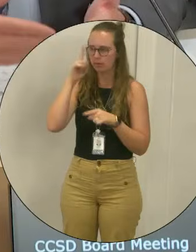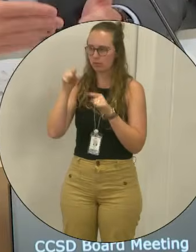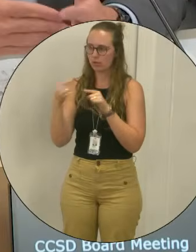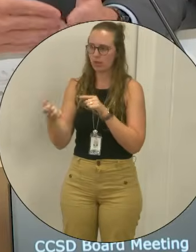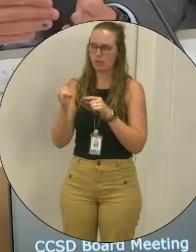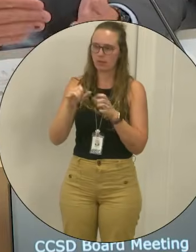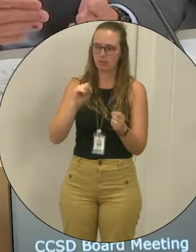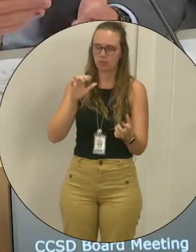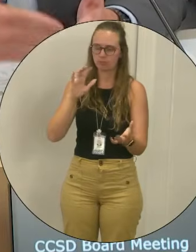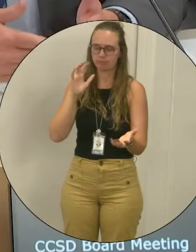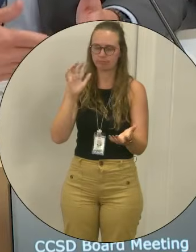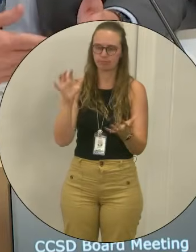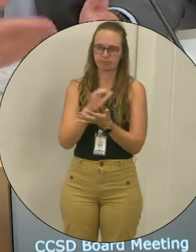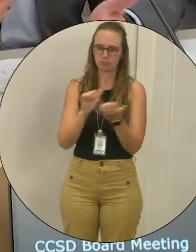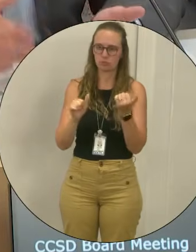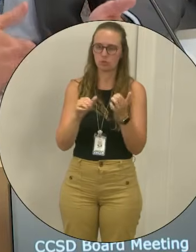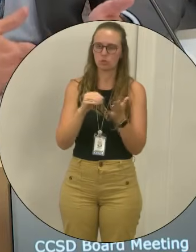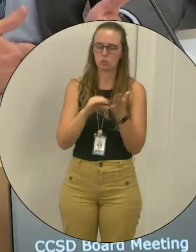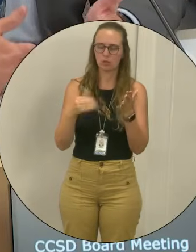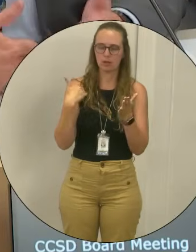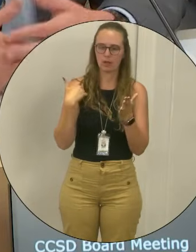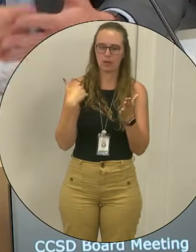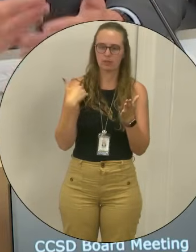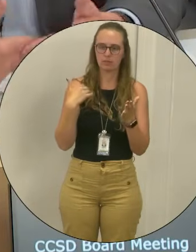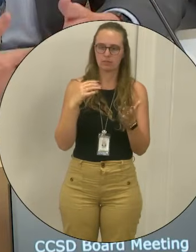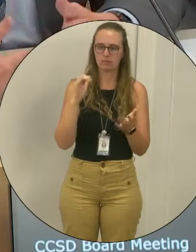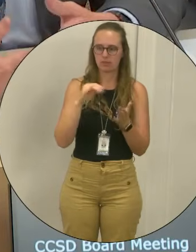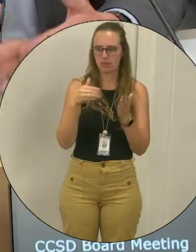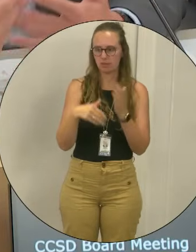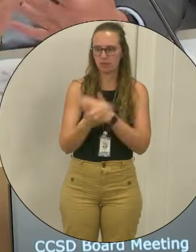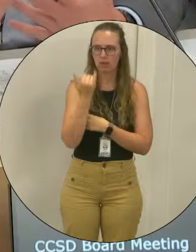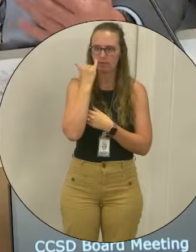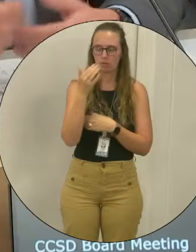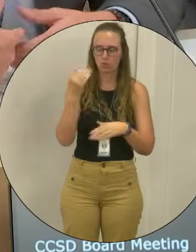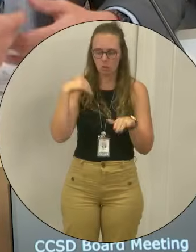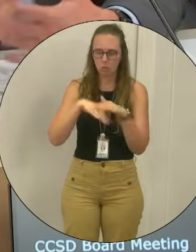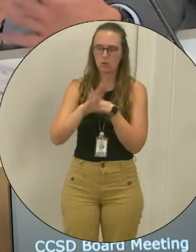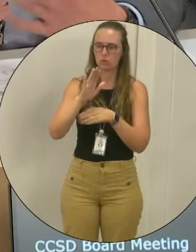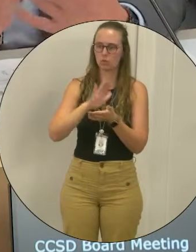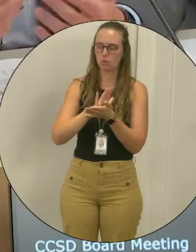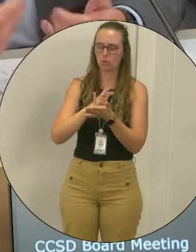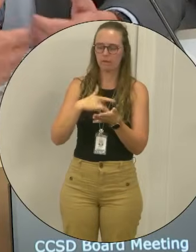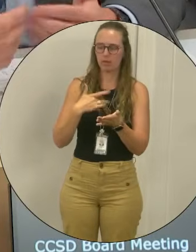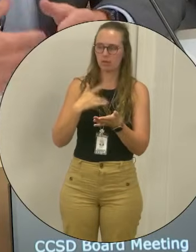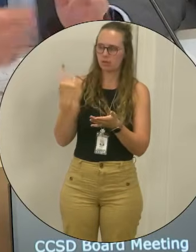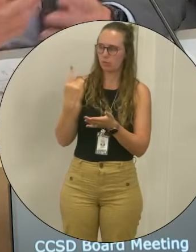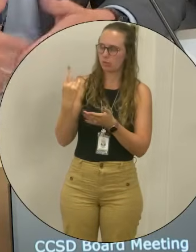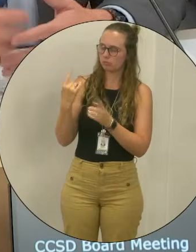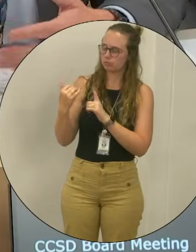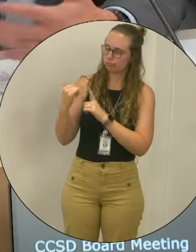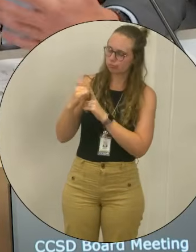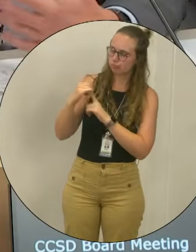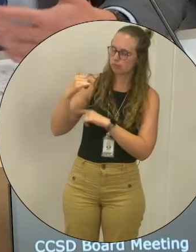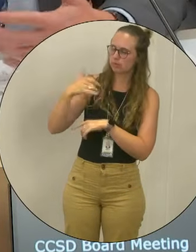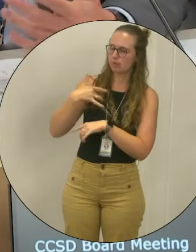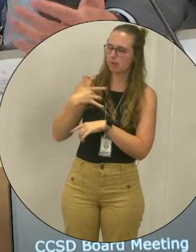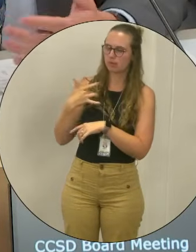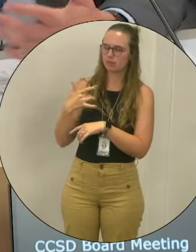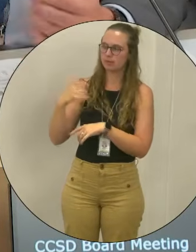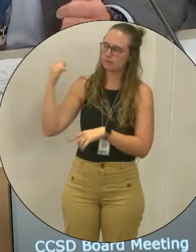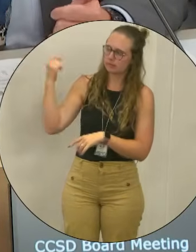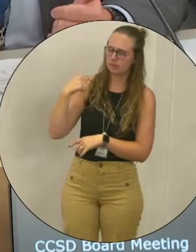could be skewed by the experience that a student had that morning, right? If they walked onto campus and they felt that someone was harassing them, they could say,